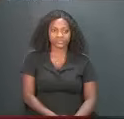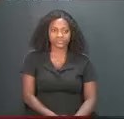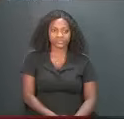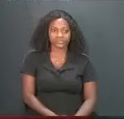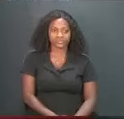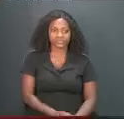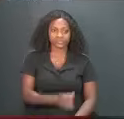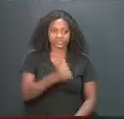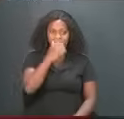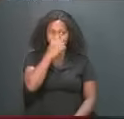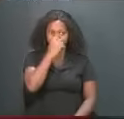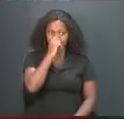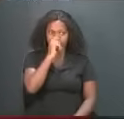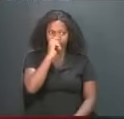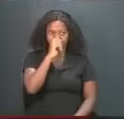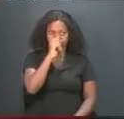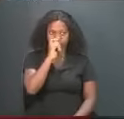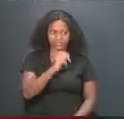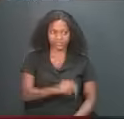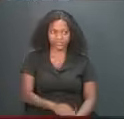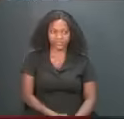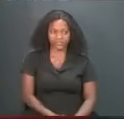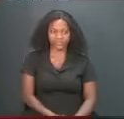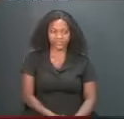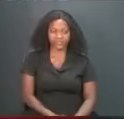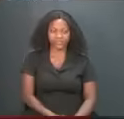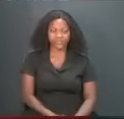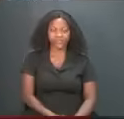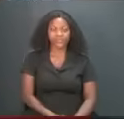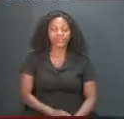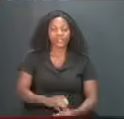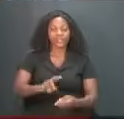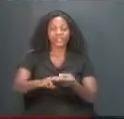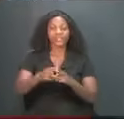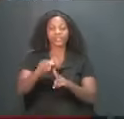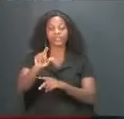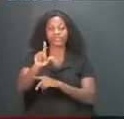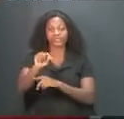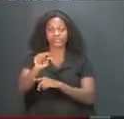Yeah, Mr. Speaker, let's take item number 20